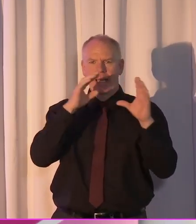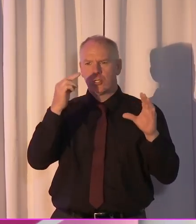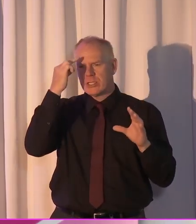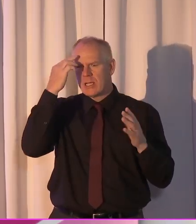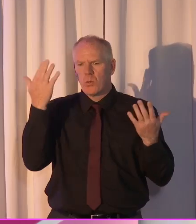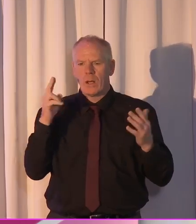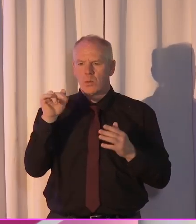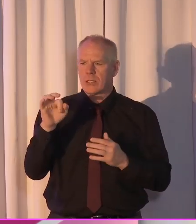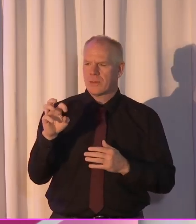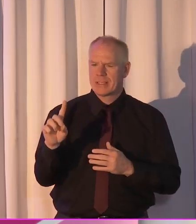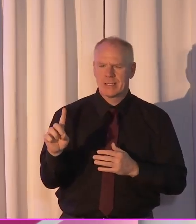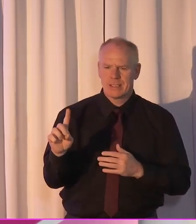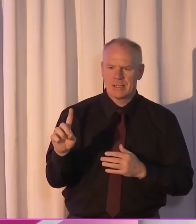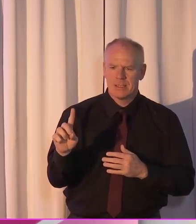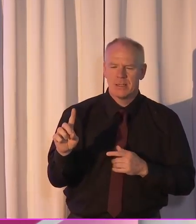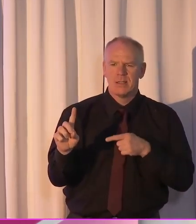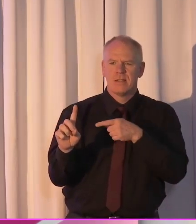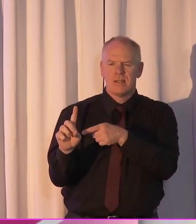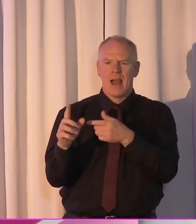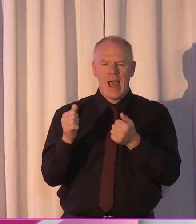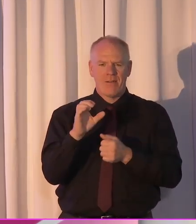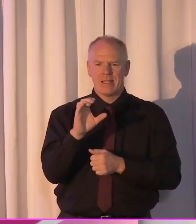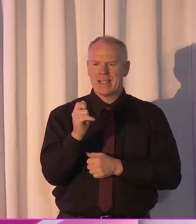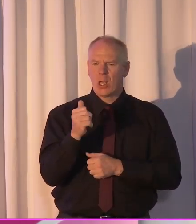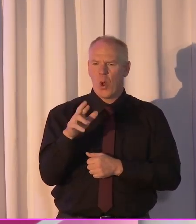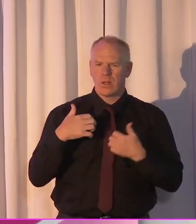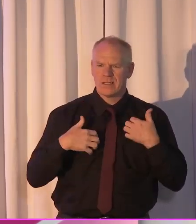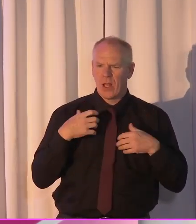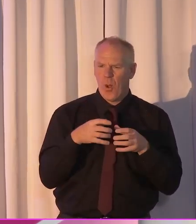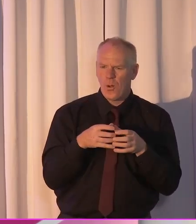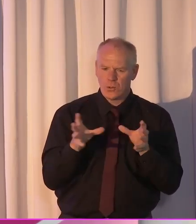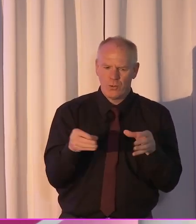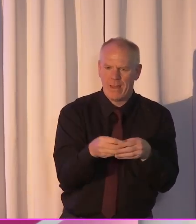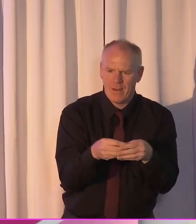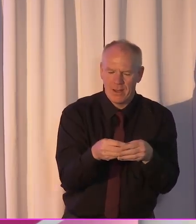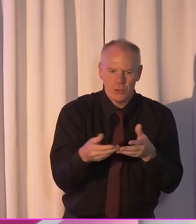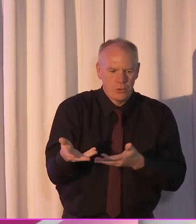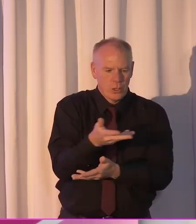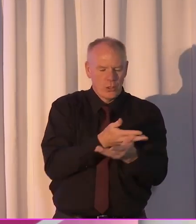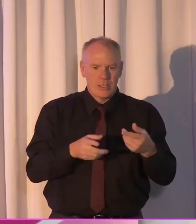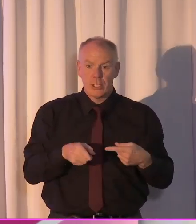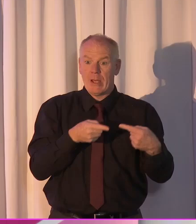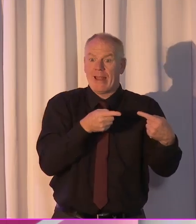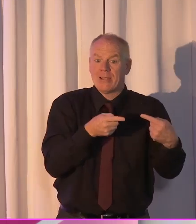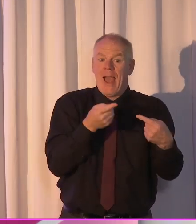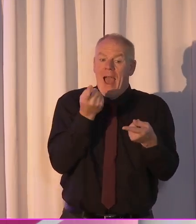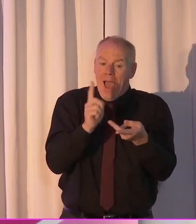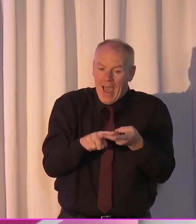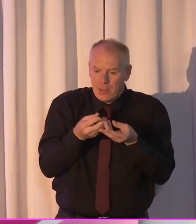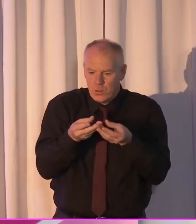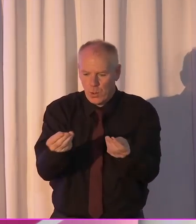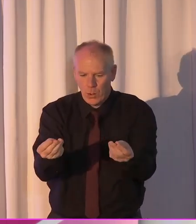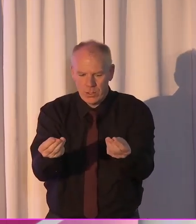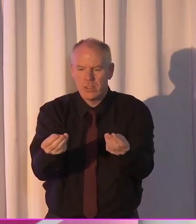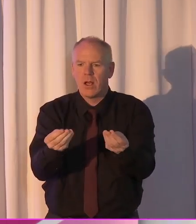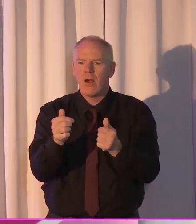the UNCRPD and in bringing stakeholders together to discuss both the challenges and the solutions to realising